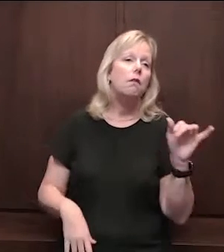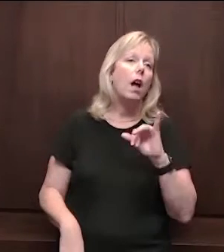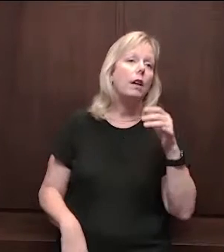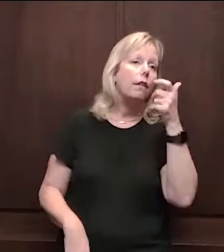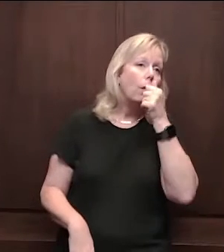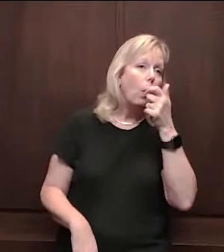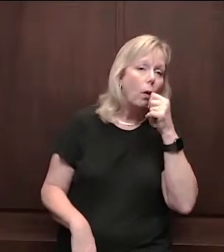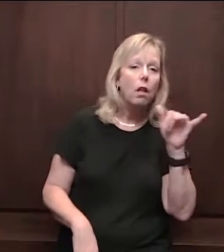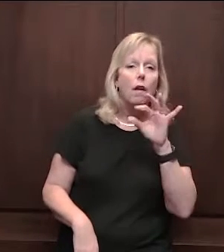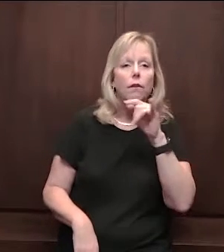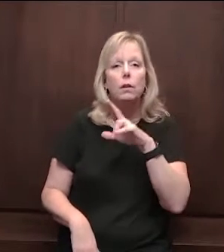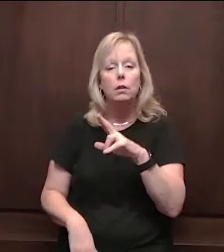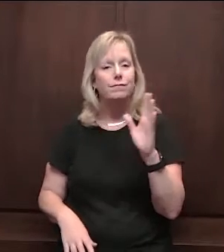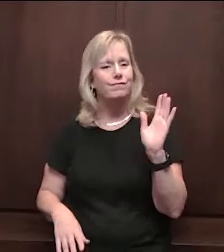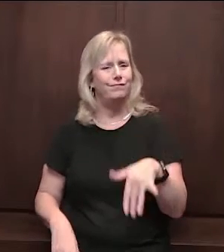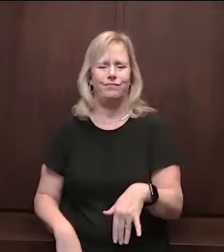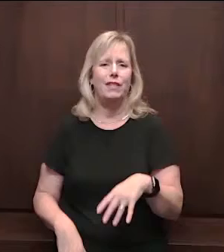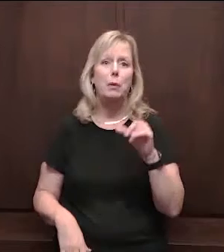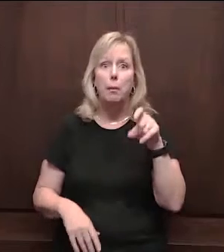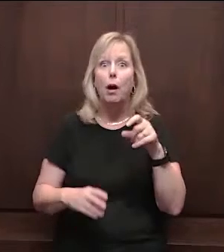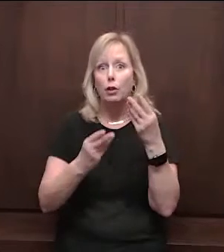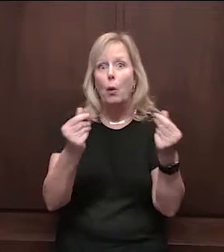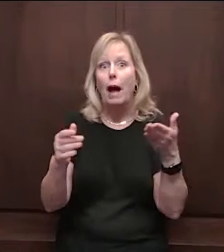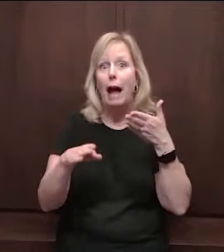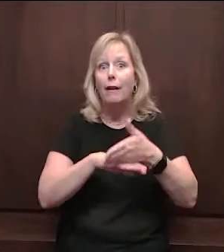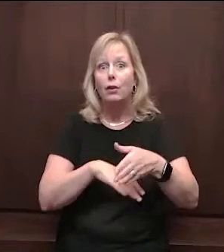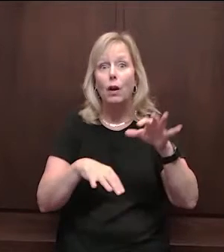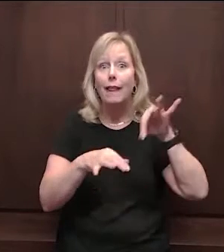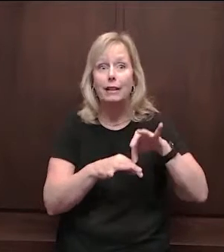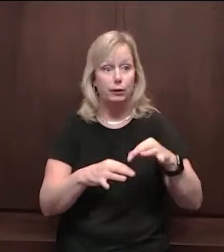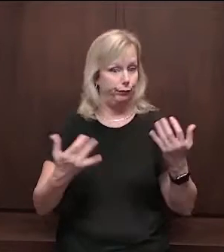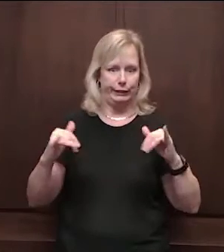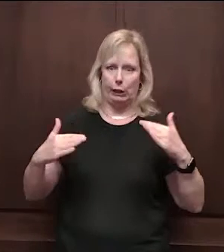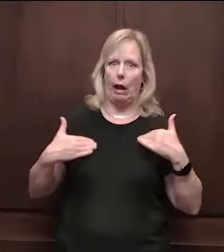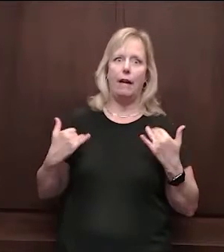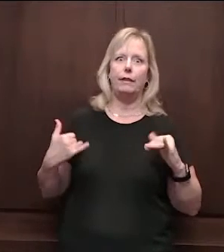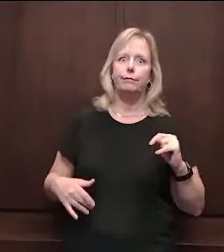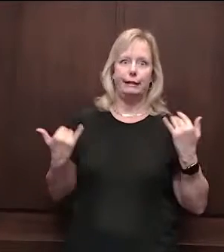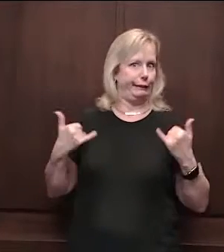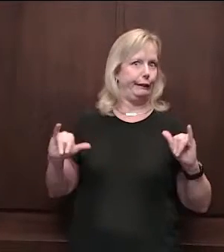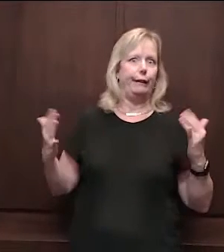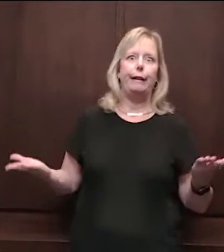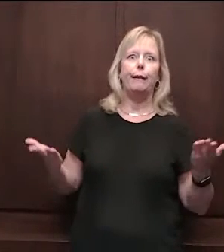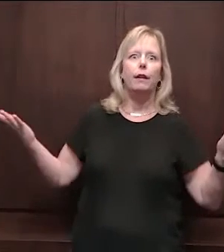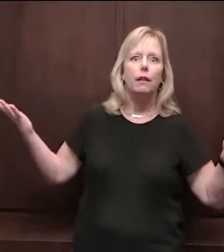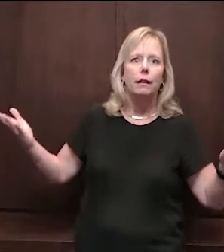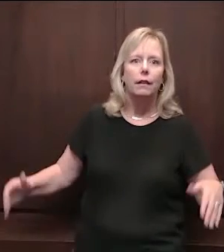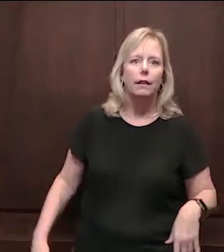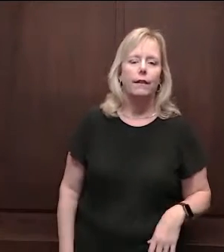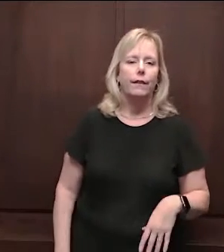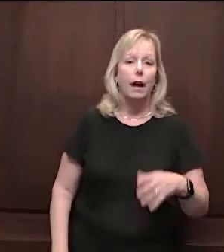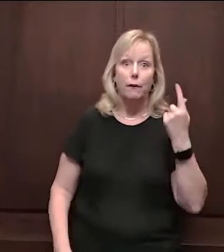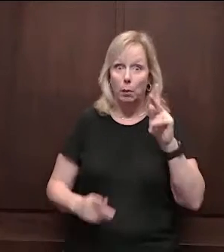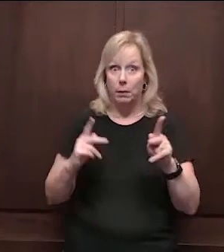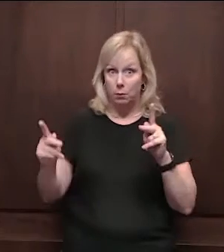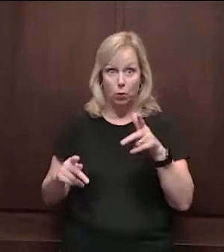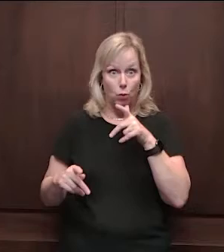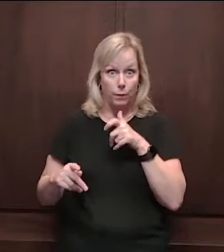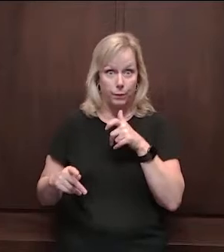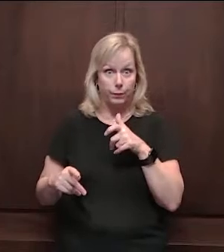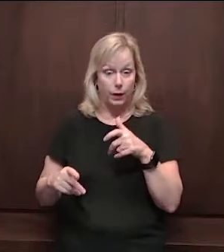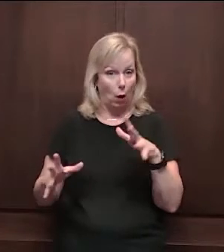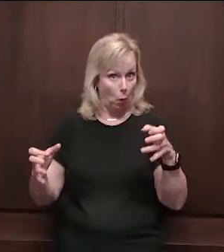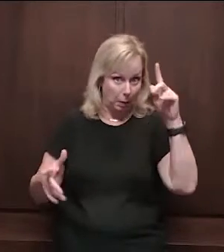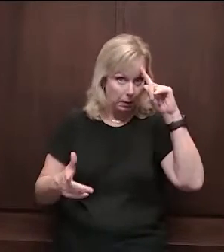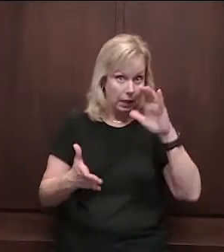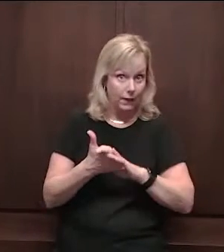go away. Well, it was supposed to go away after the election day, and we're still here with it. So for those of you who want to